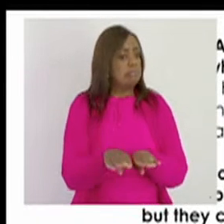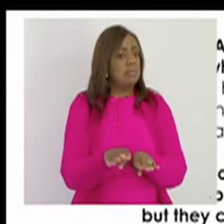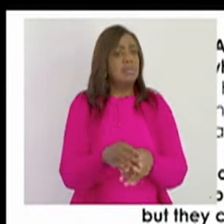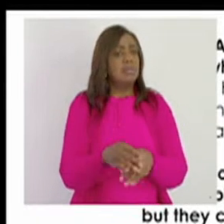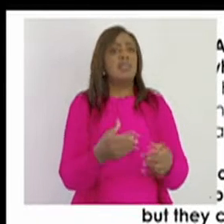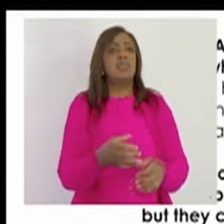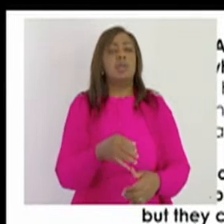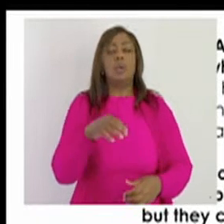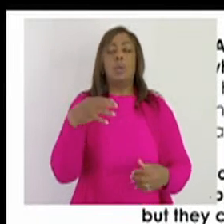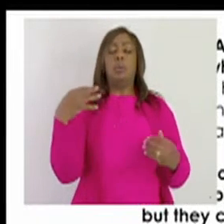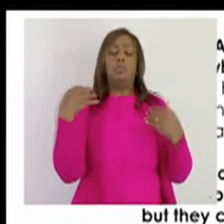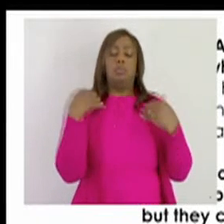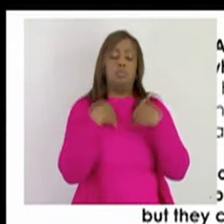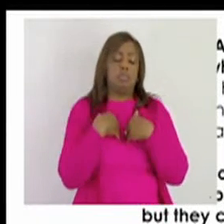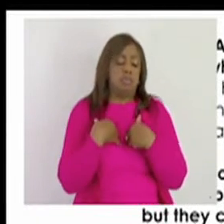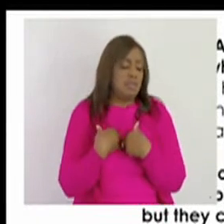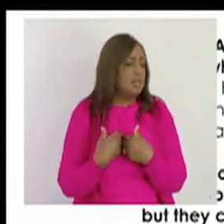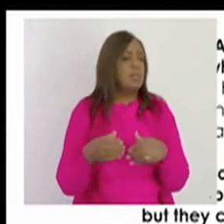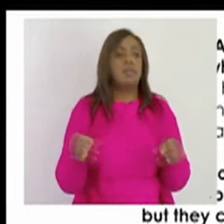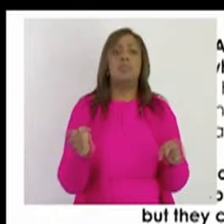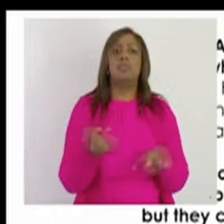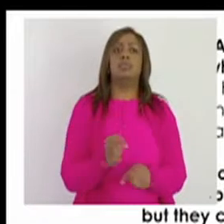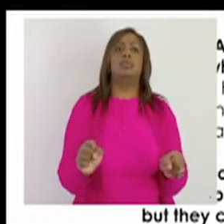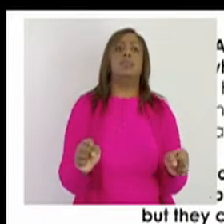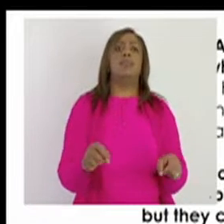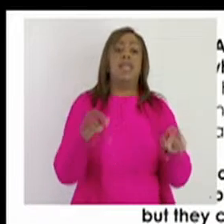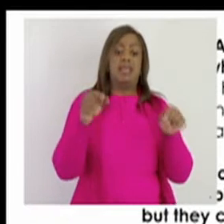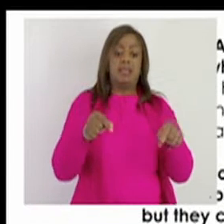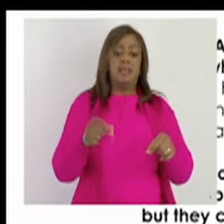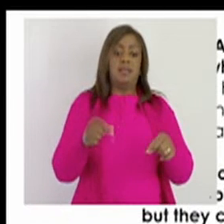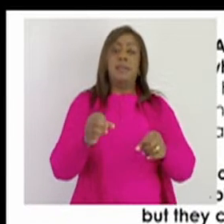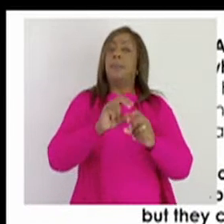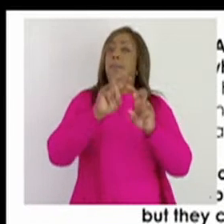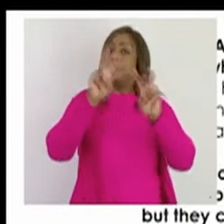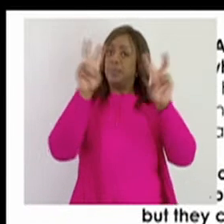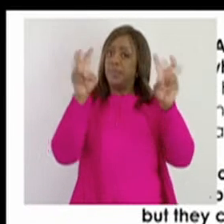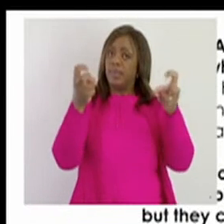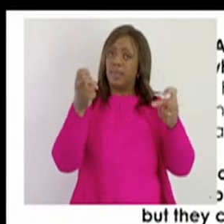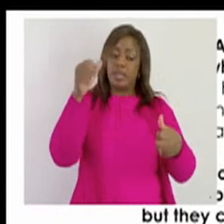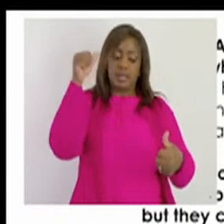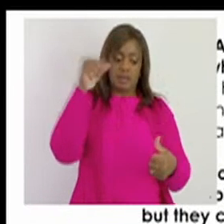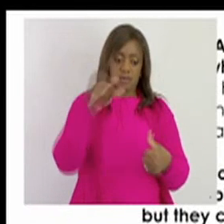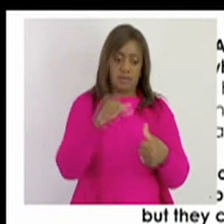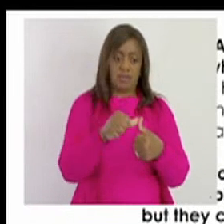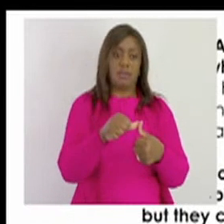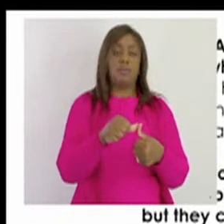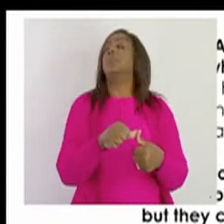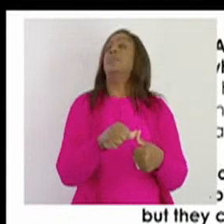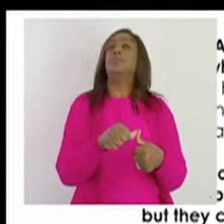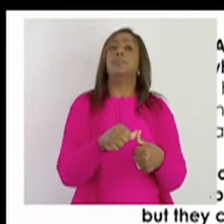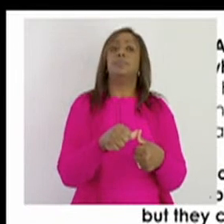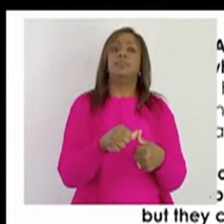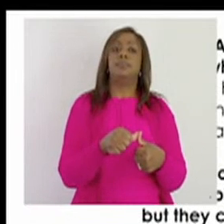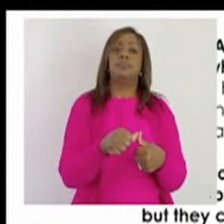and then destroy the body. So in today's lesson, we have looked at